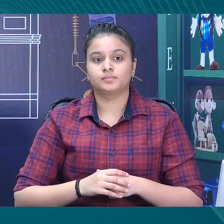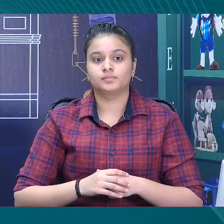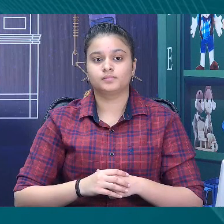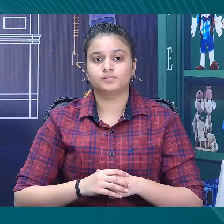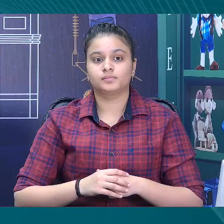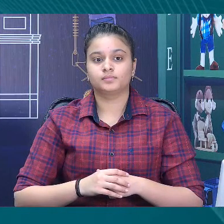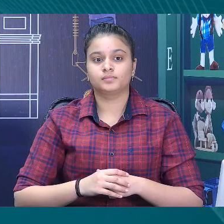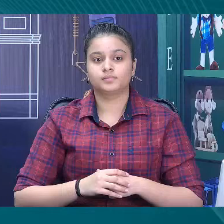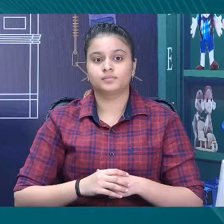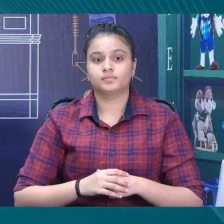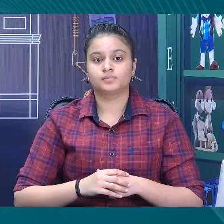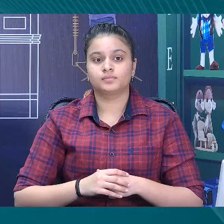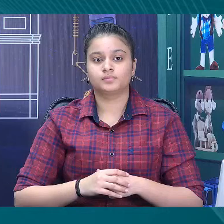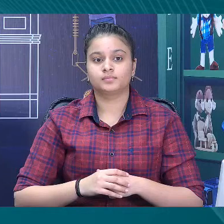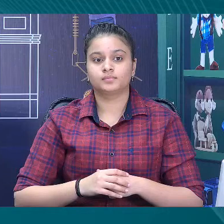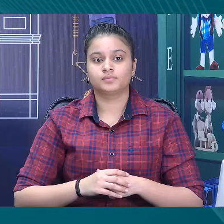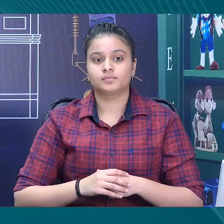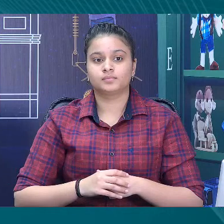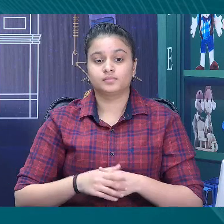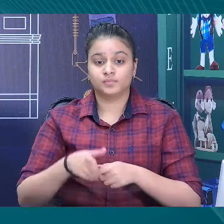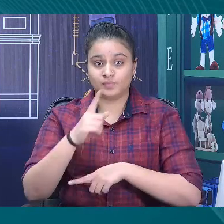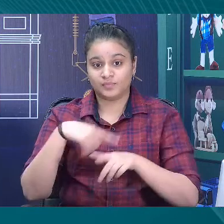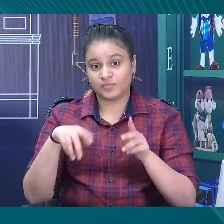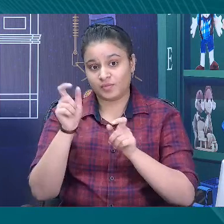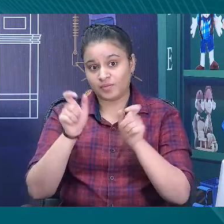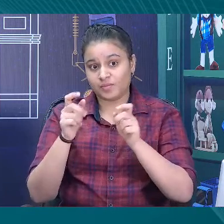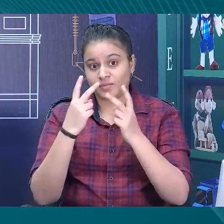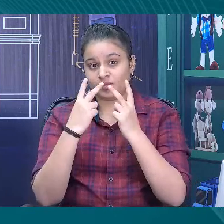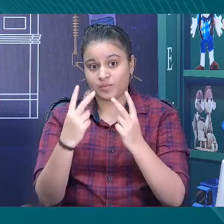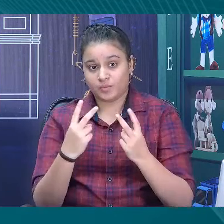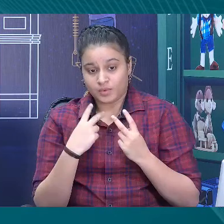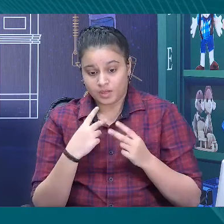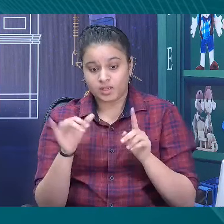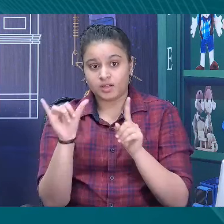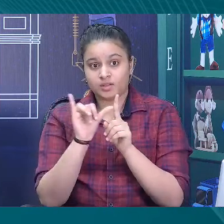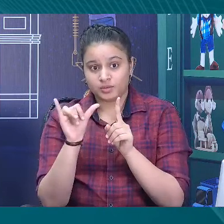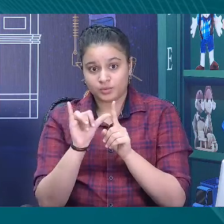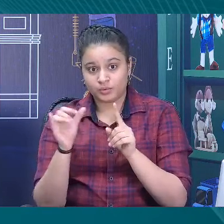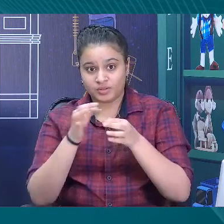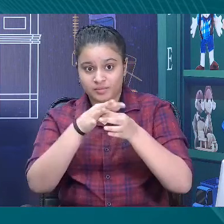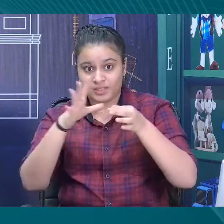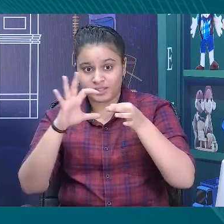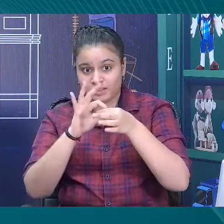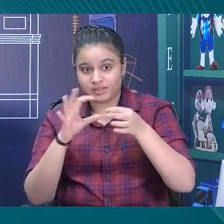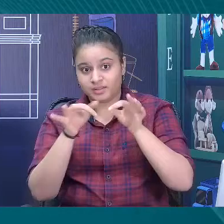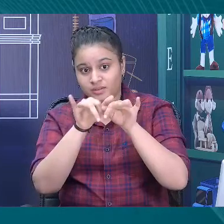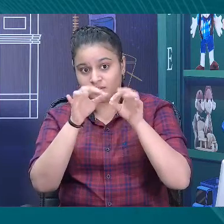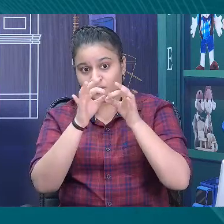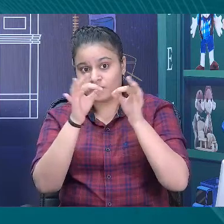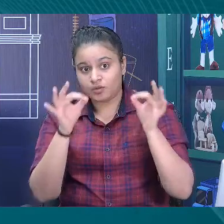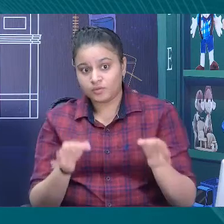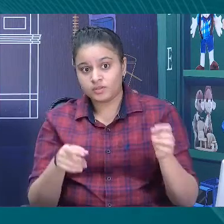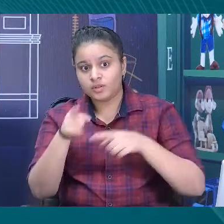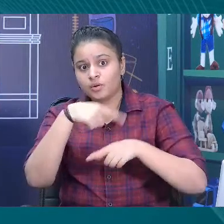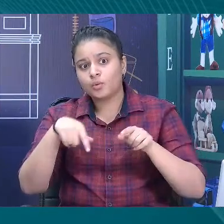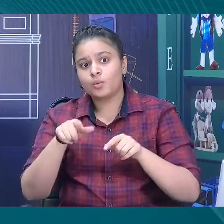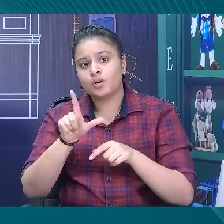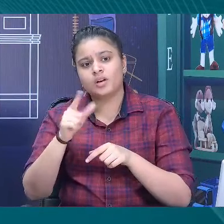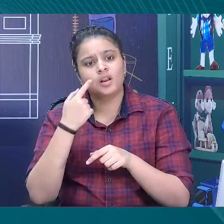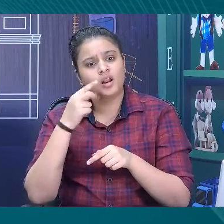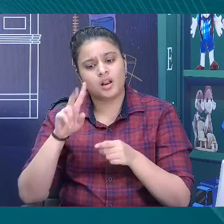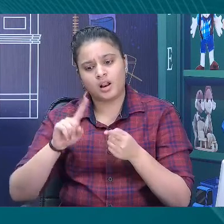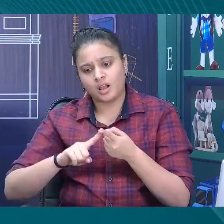dth.class9@ciet.nic.in. Since you are watching us on our YouTube channel ncertofficial, you can drop your comments